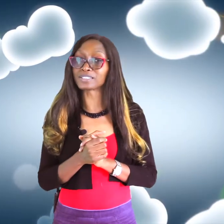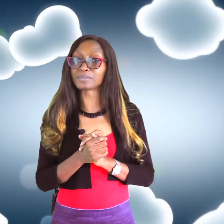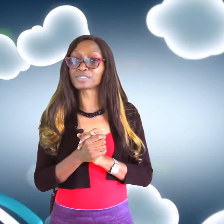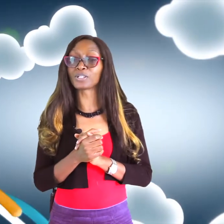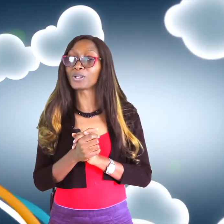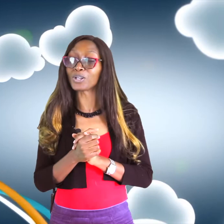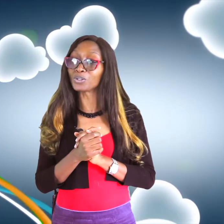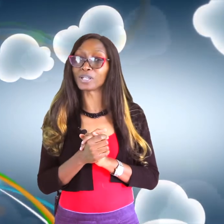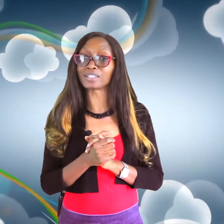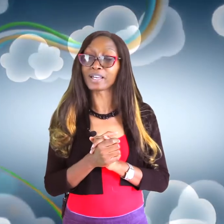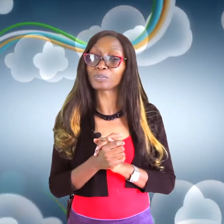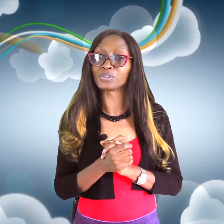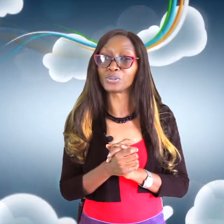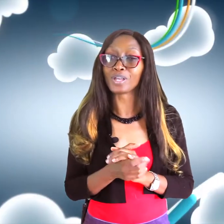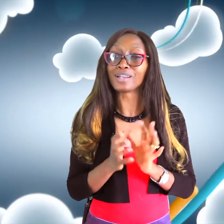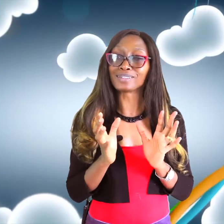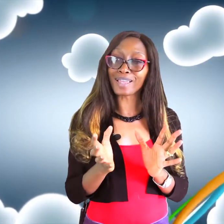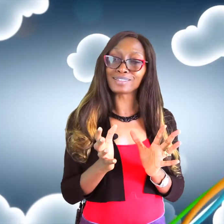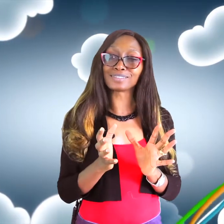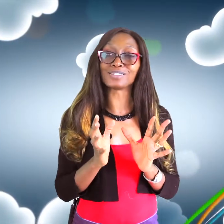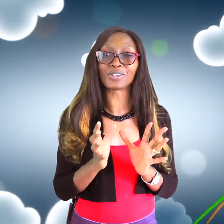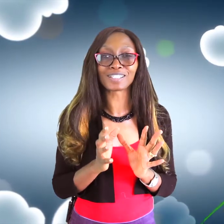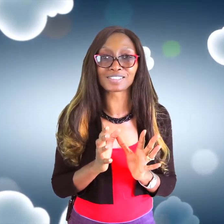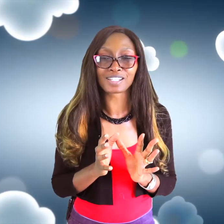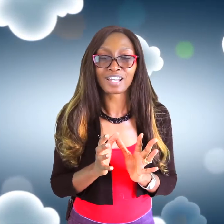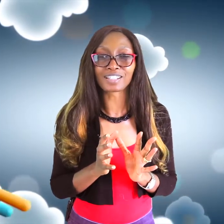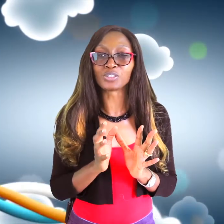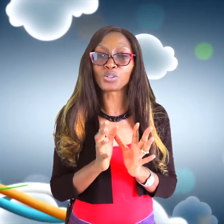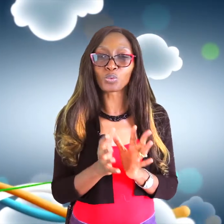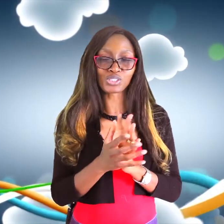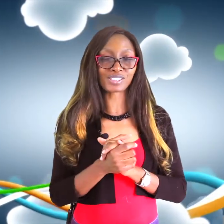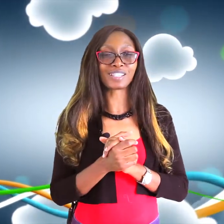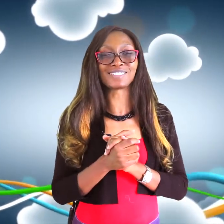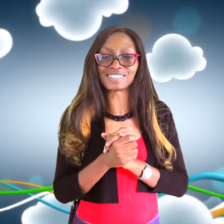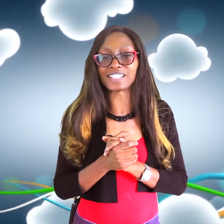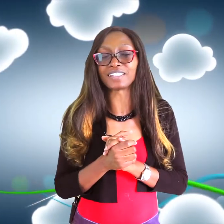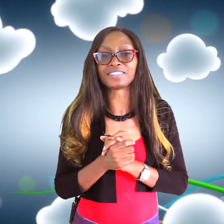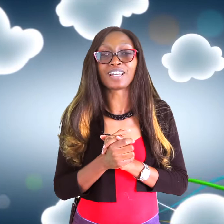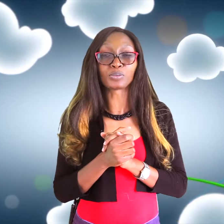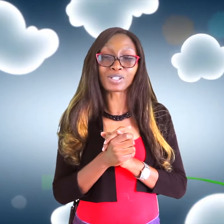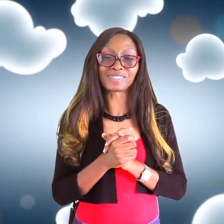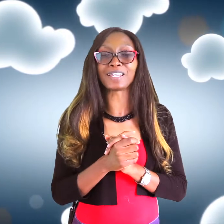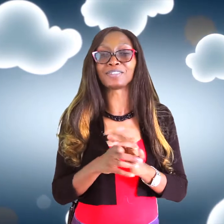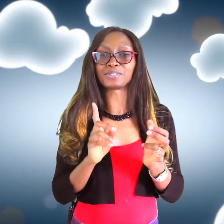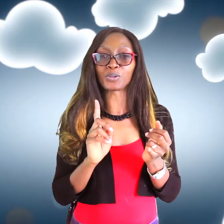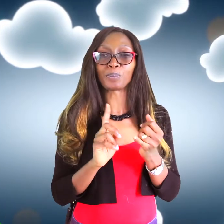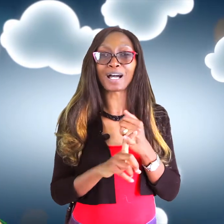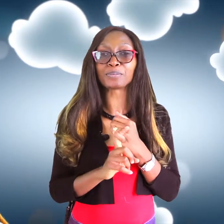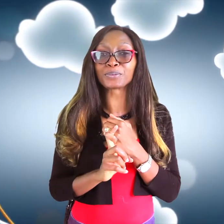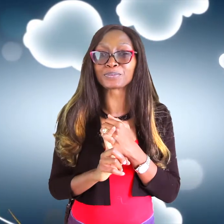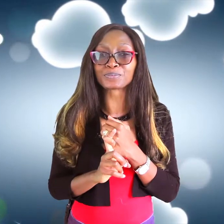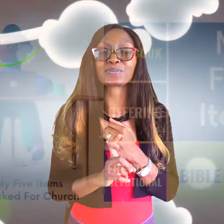five items, they go a long way in helping you gain the knowledge that God wants you to gain today. And what a day.